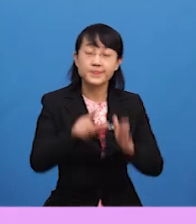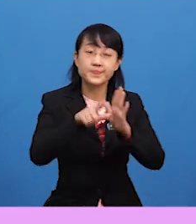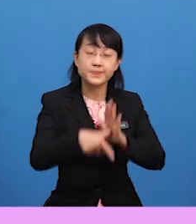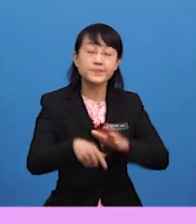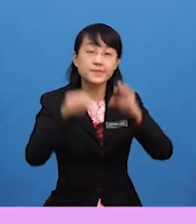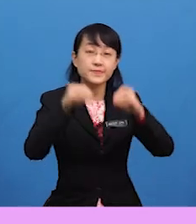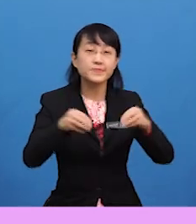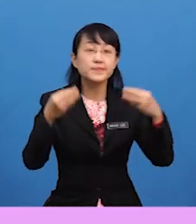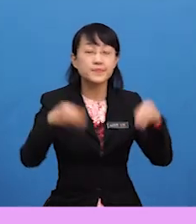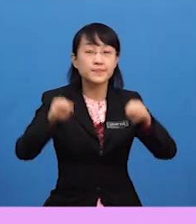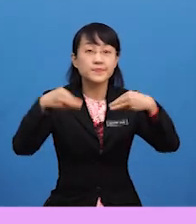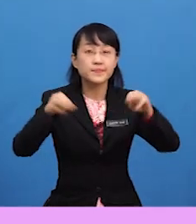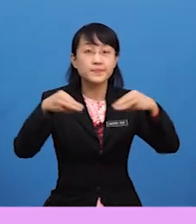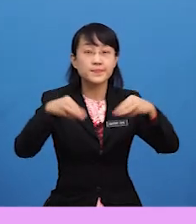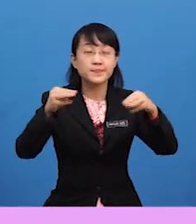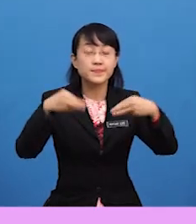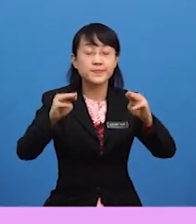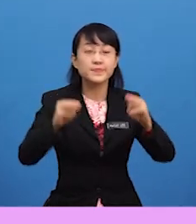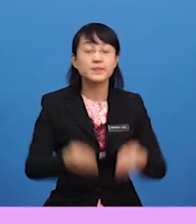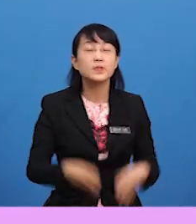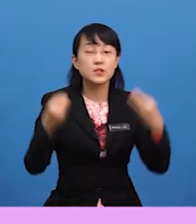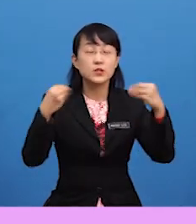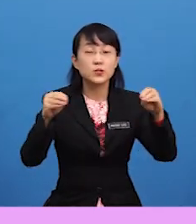by a company called Eastman Kodak in